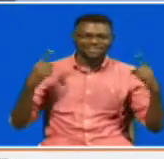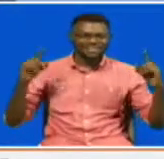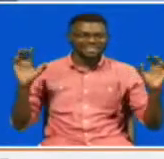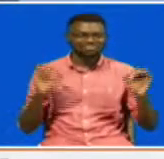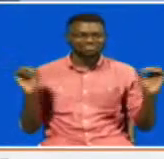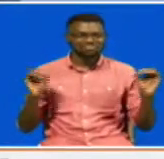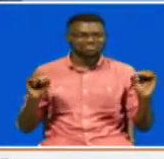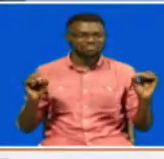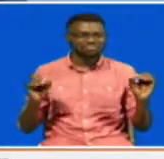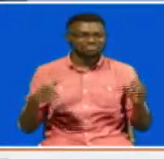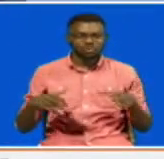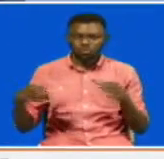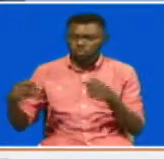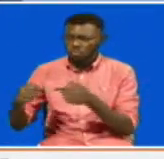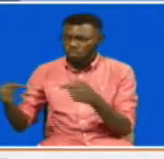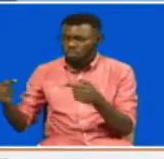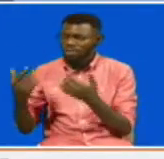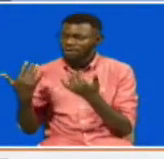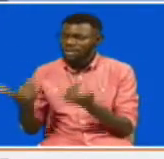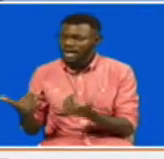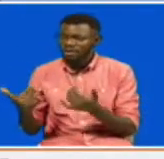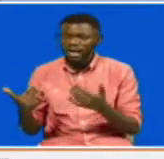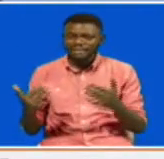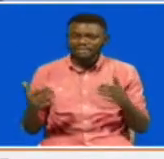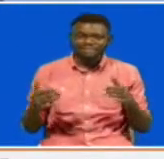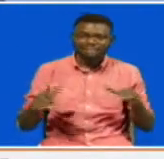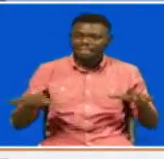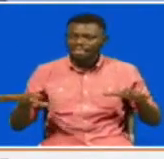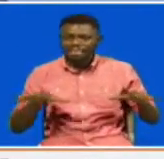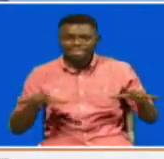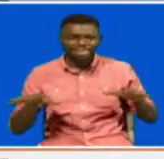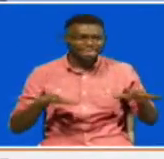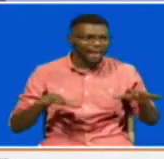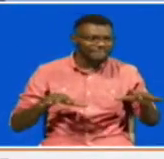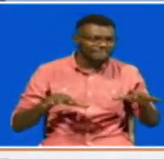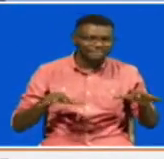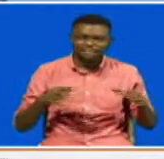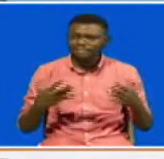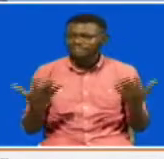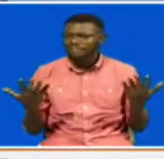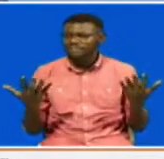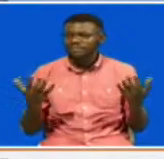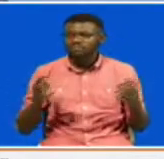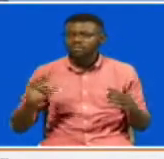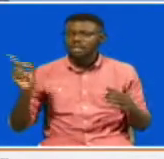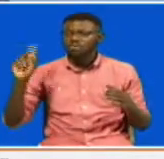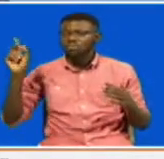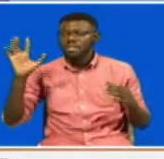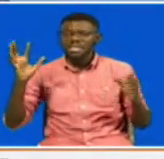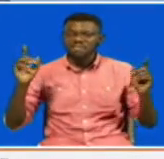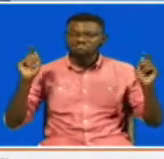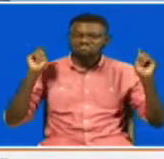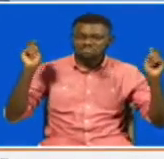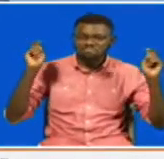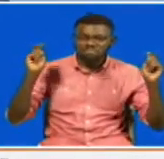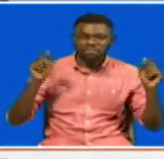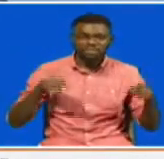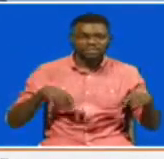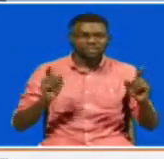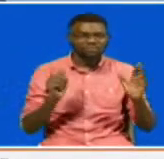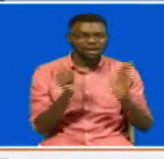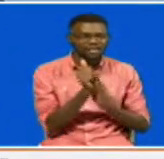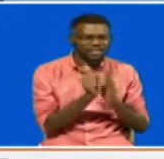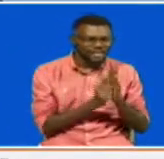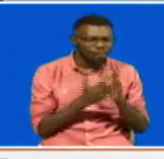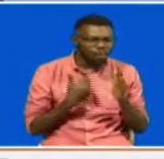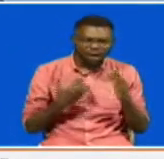see, our opponents right now are hallucinating in the streets of Nairobi, threatening and wanting to implement an agenda which